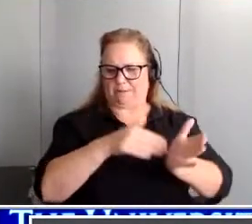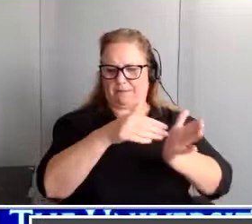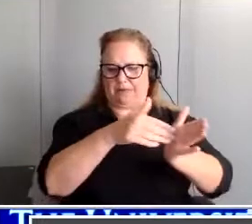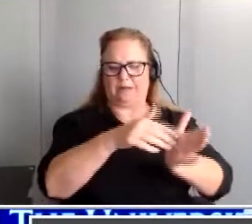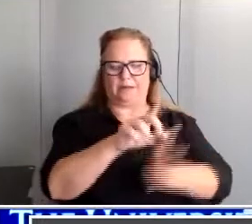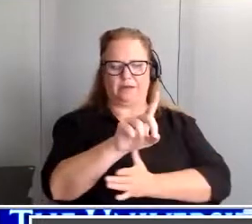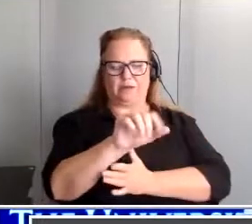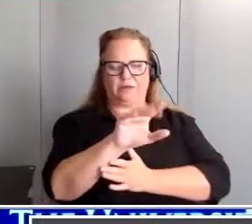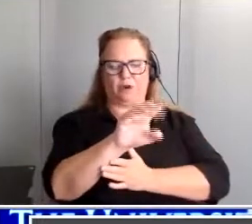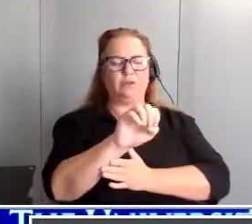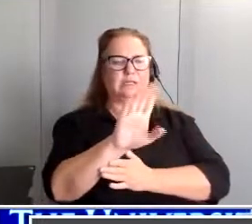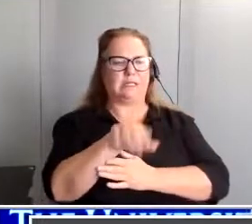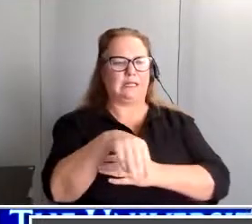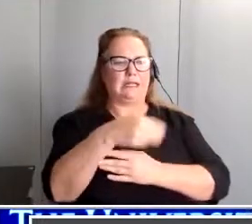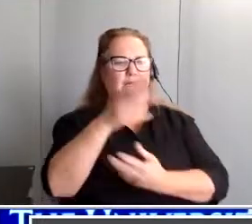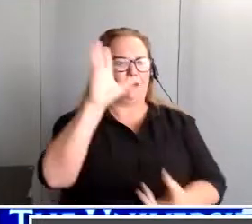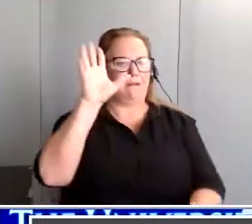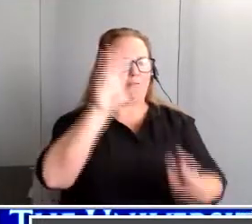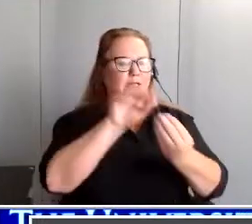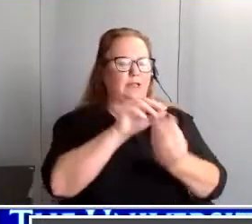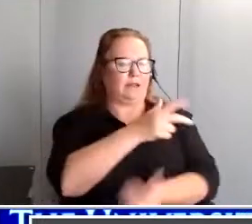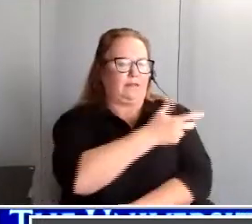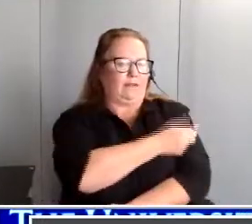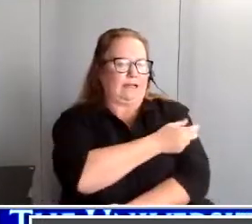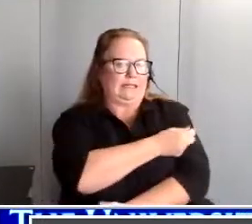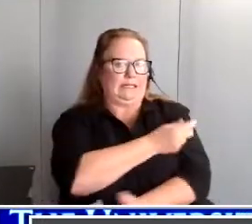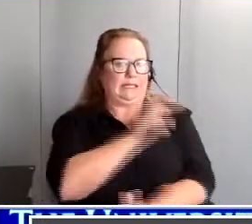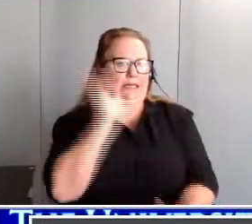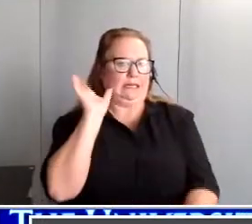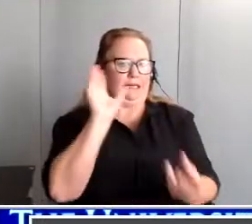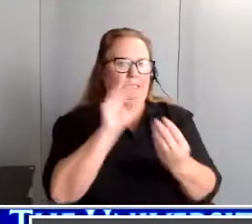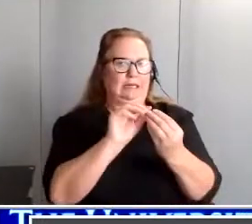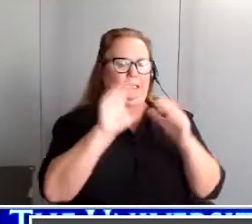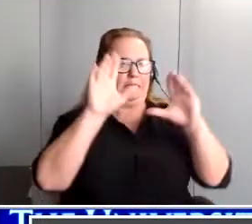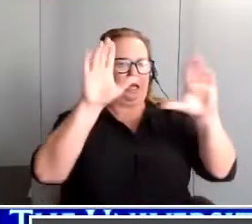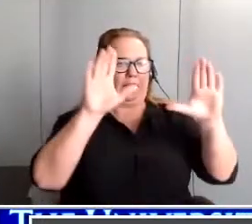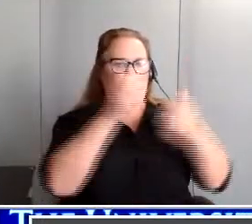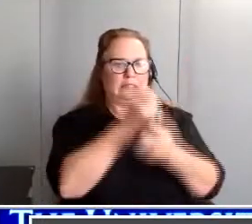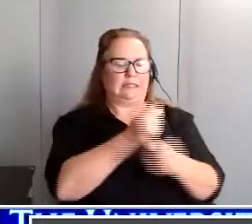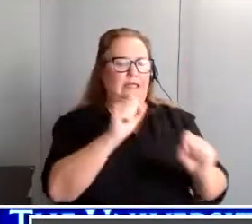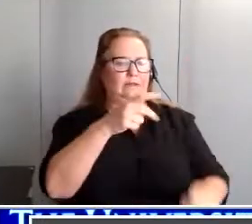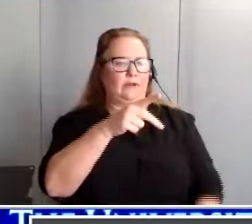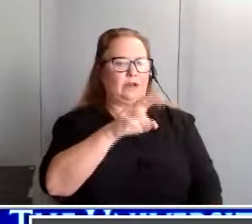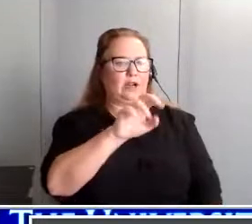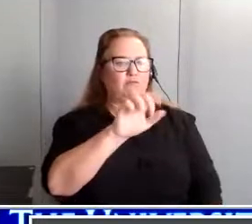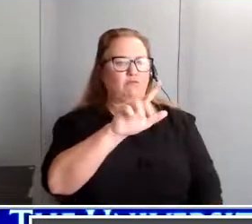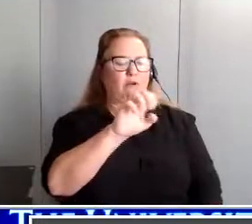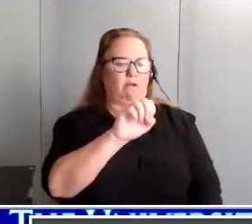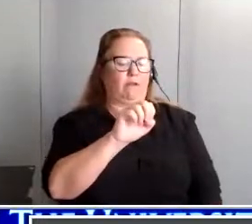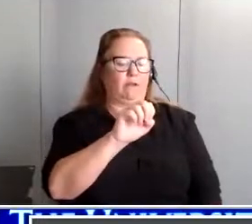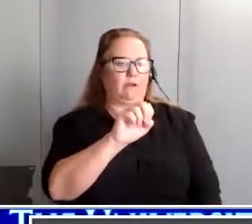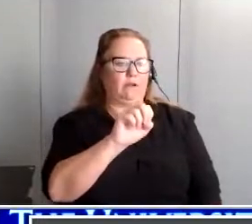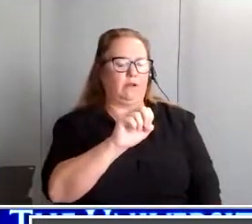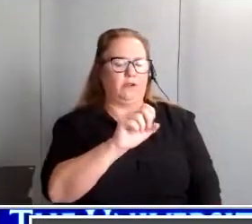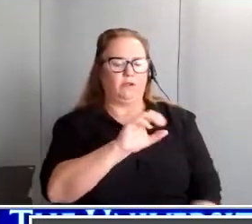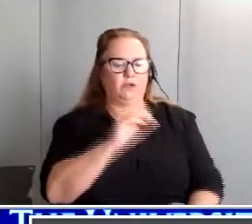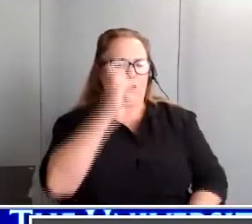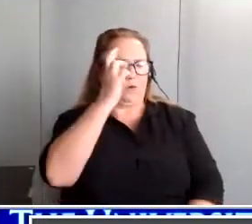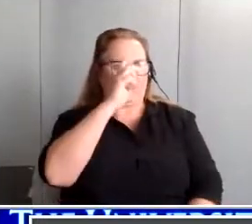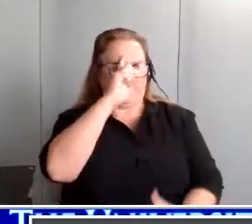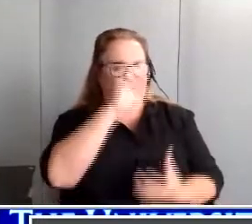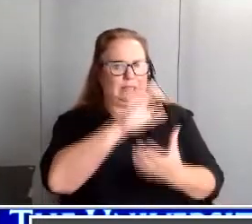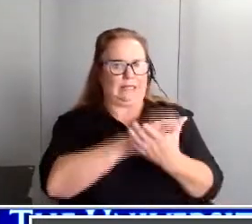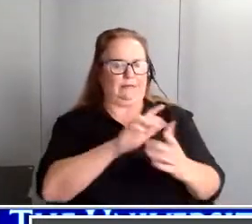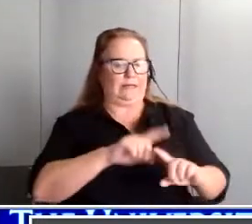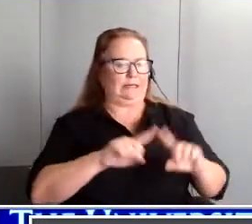so given total of the vaccine overall. Very excellent safety profile. There's no reason to understand or believe that there would be a different